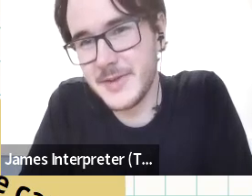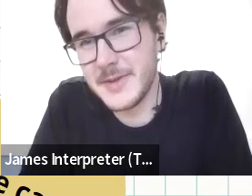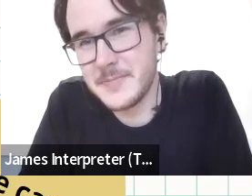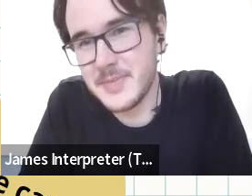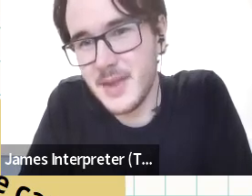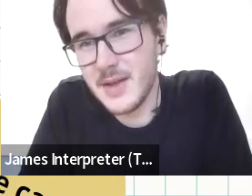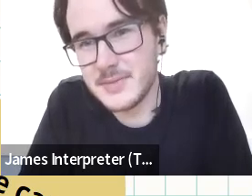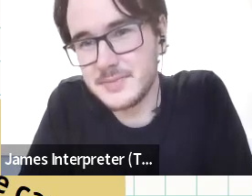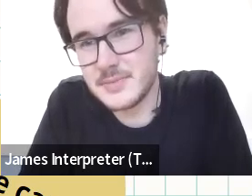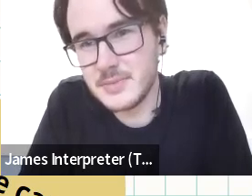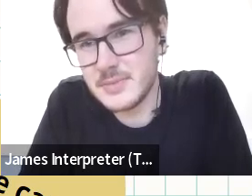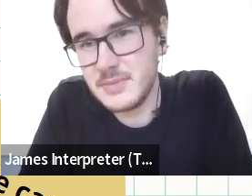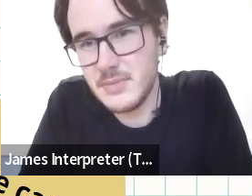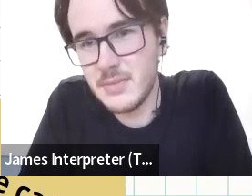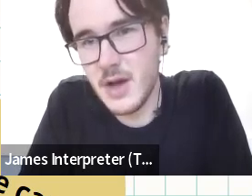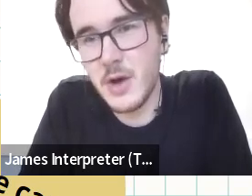stuff.